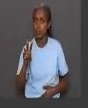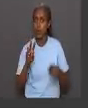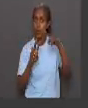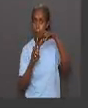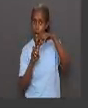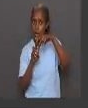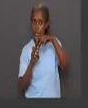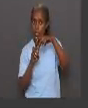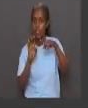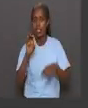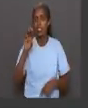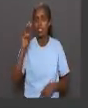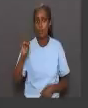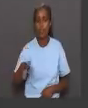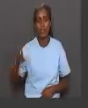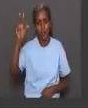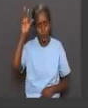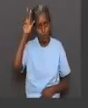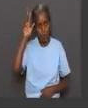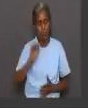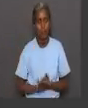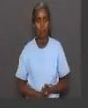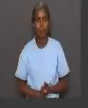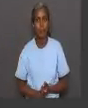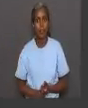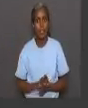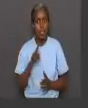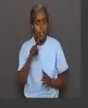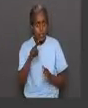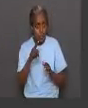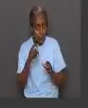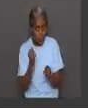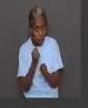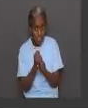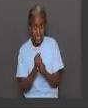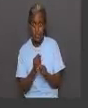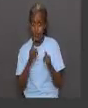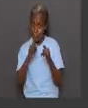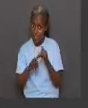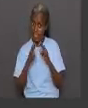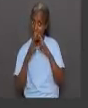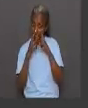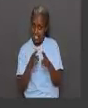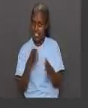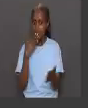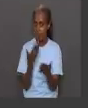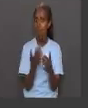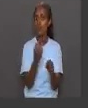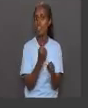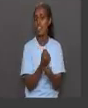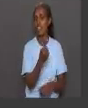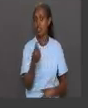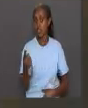672 pi centimeters cubed. Did you manage to find that answer? Well